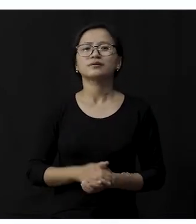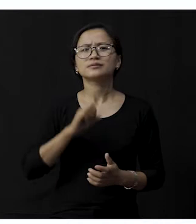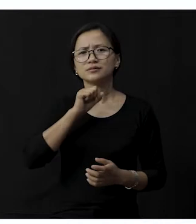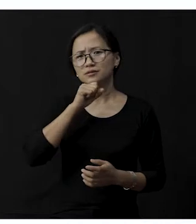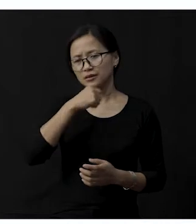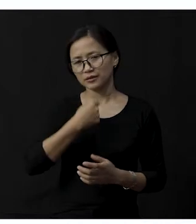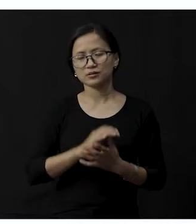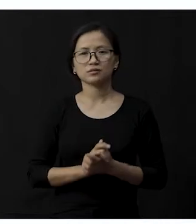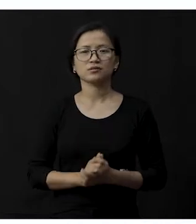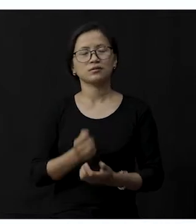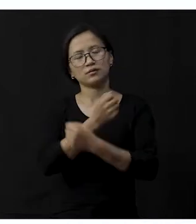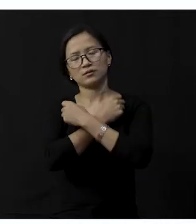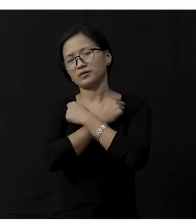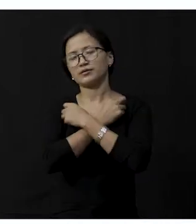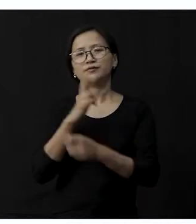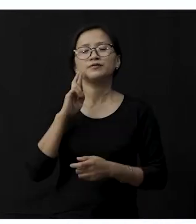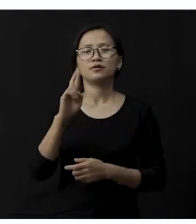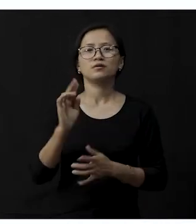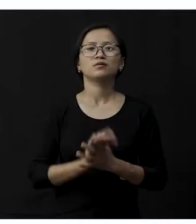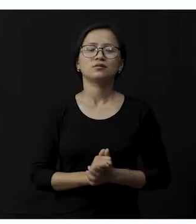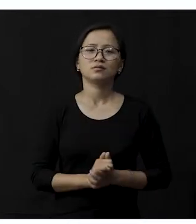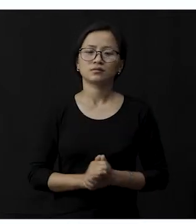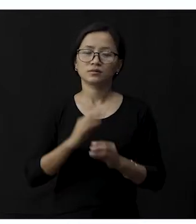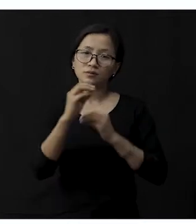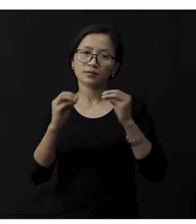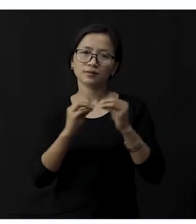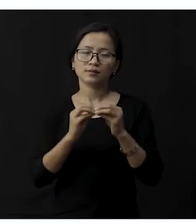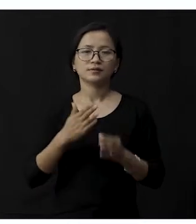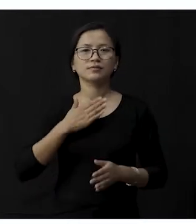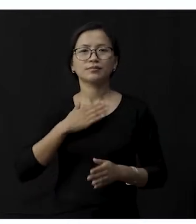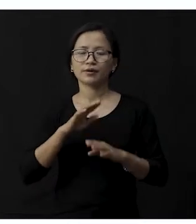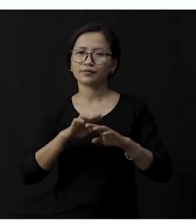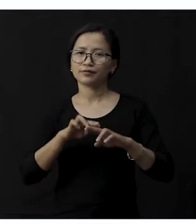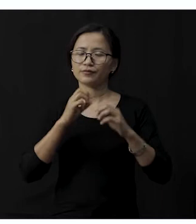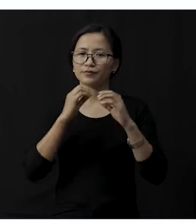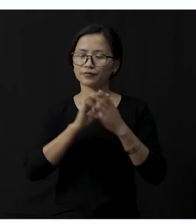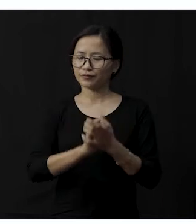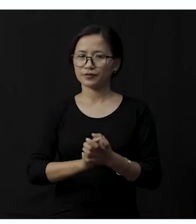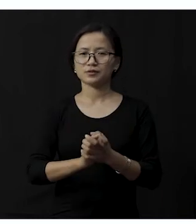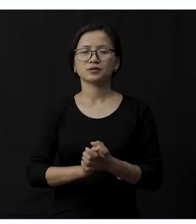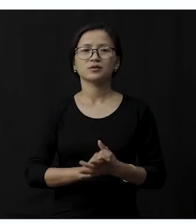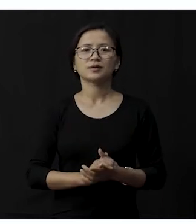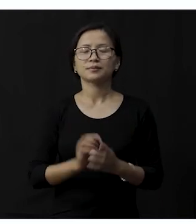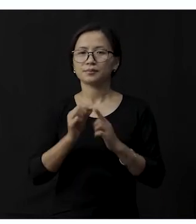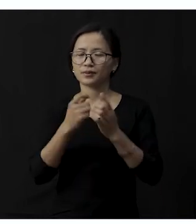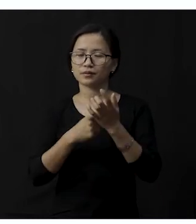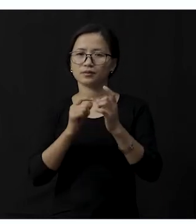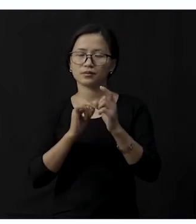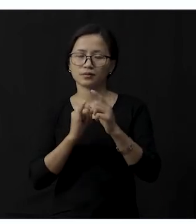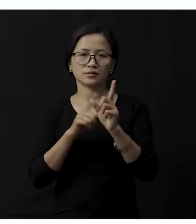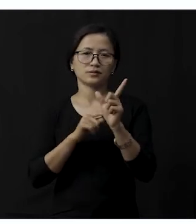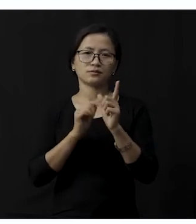I really love her. So that was about my friend, my best friend called Preeti.